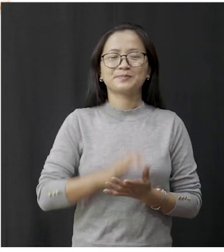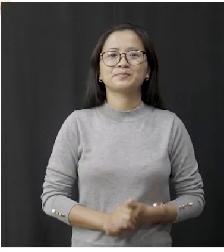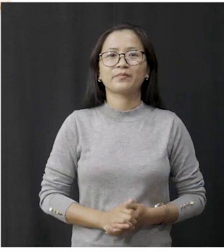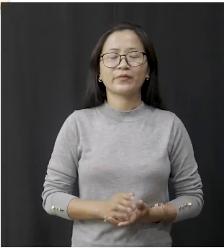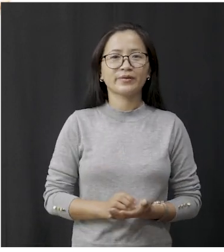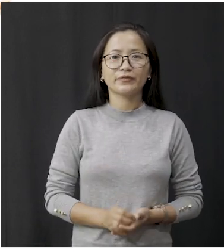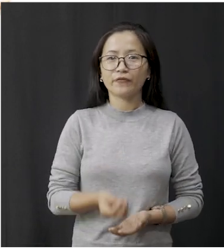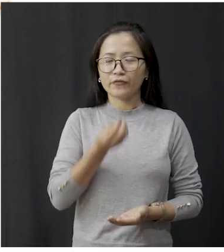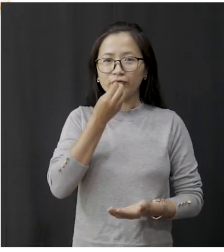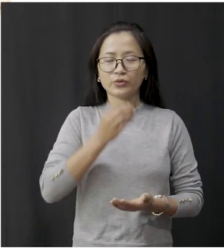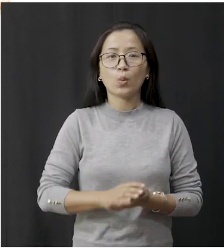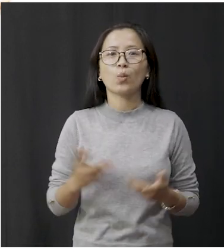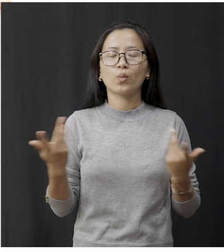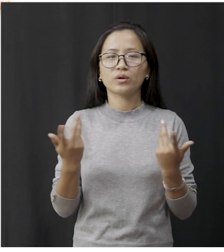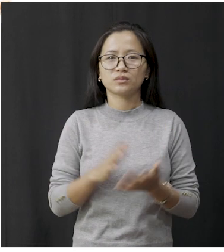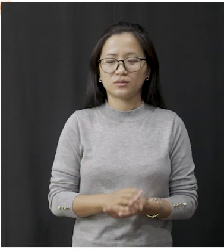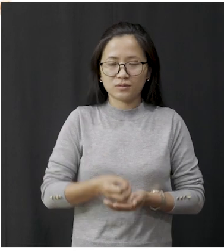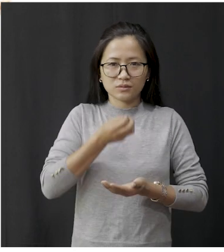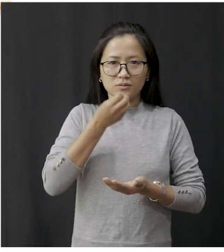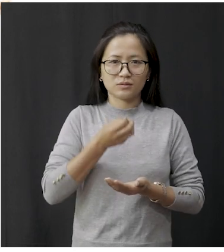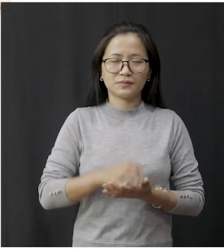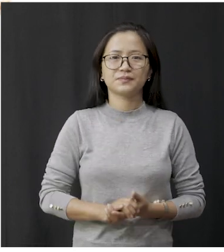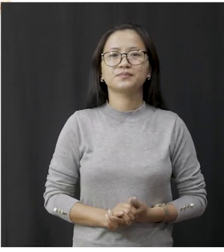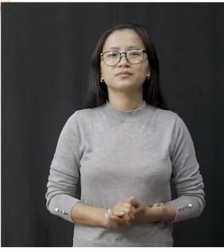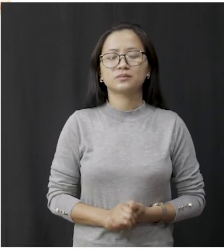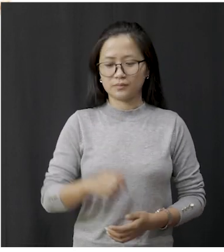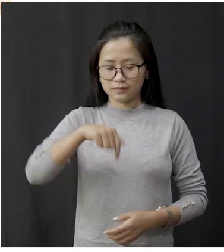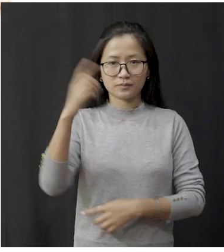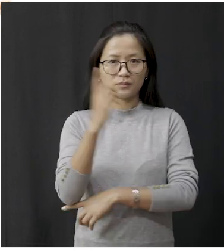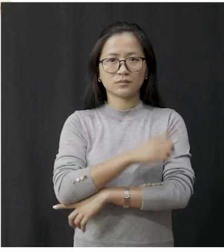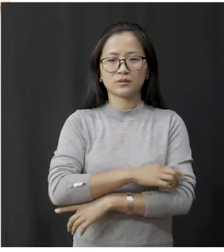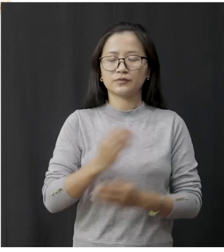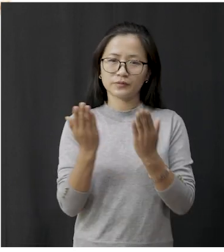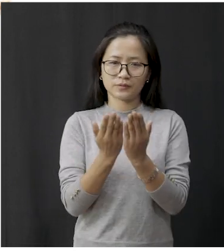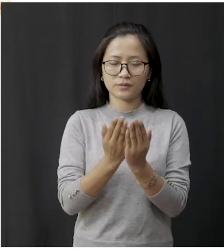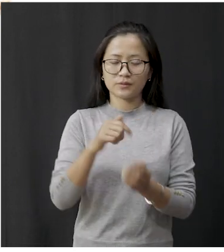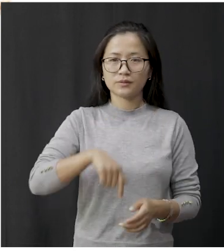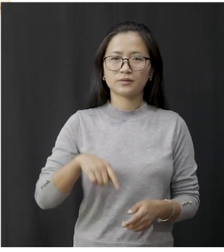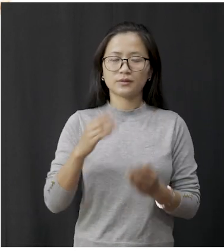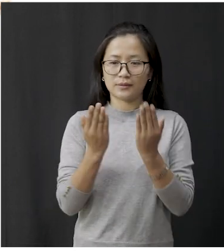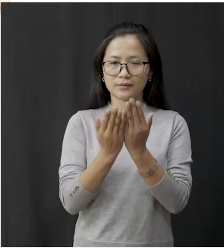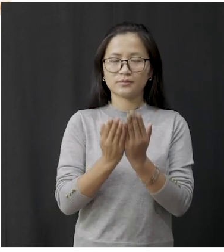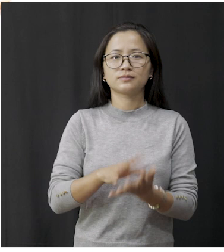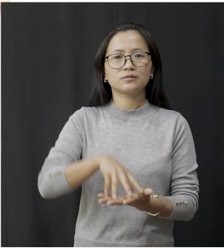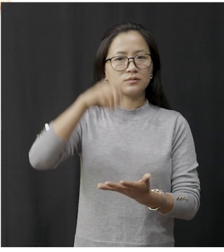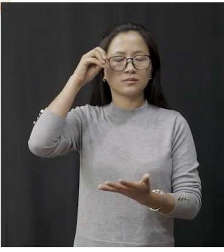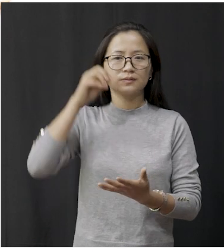eat food. But why do we eat food? So today, after studying this lesson, we will